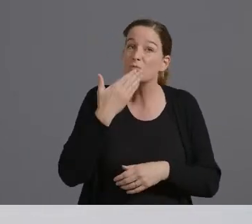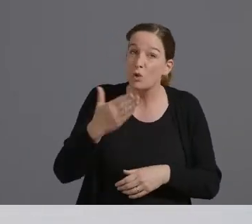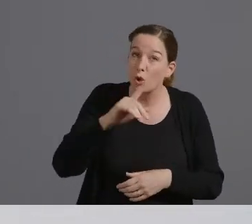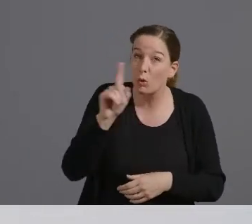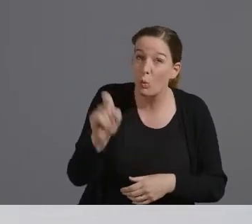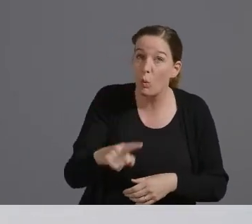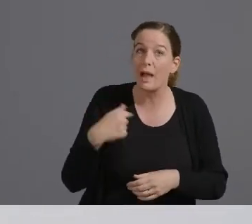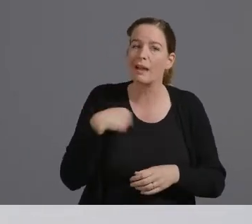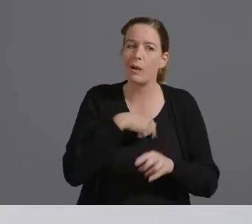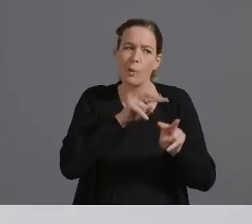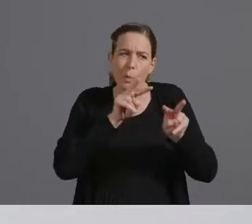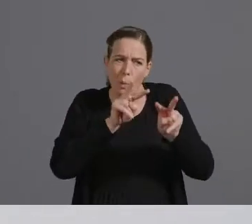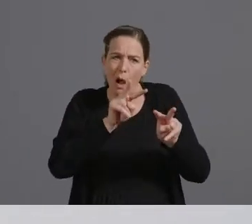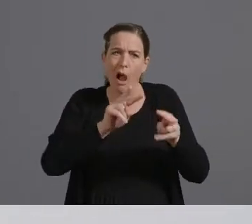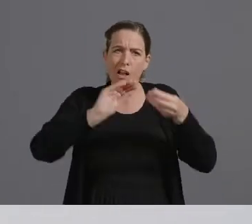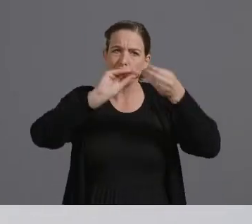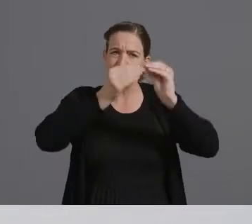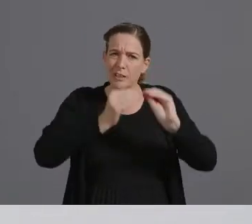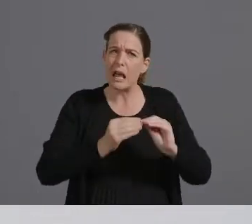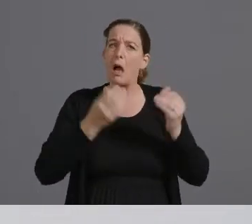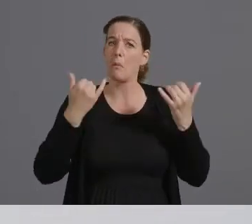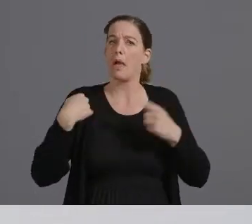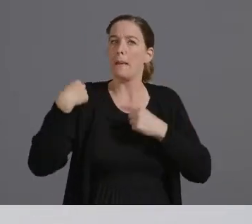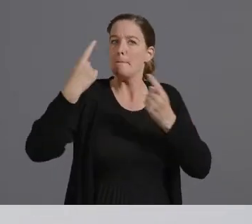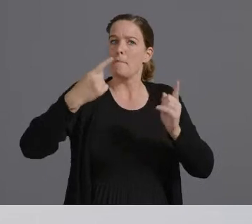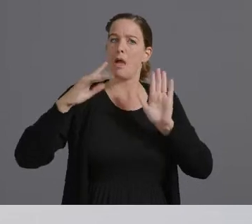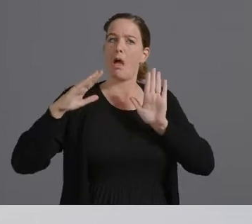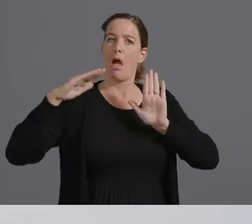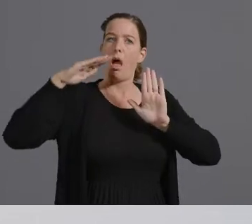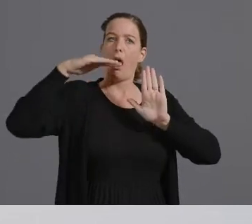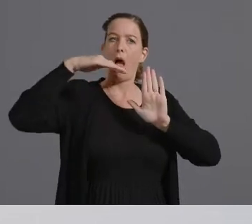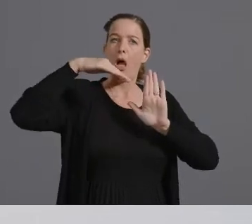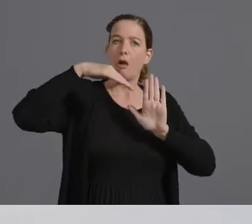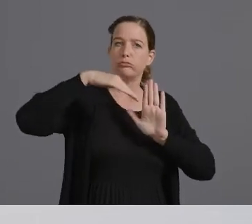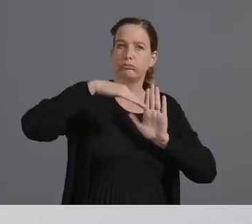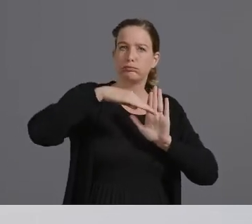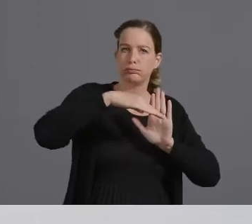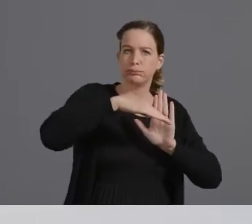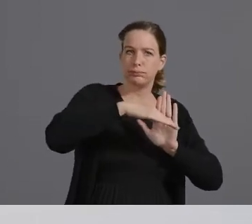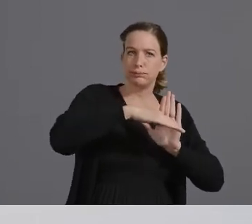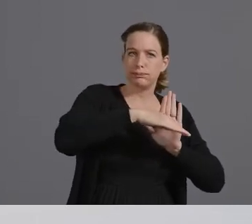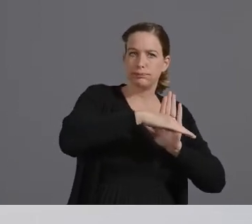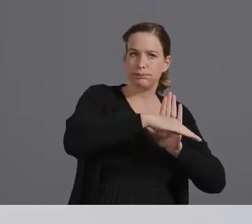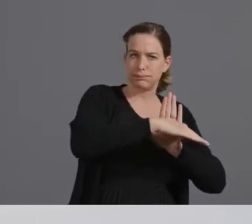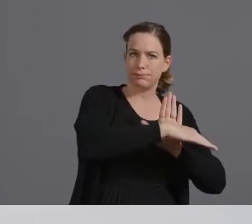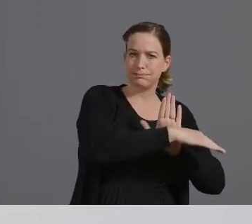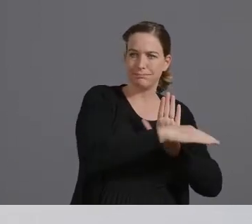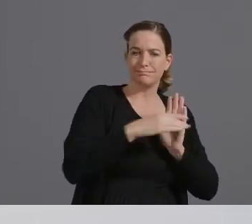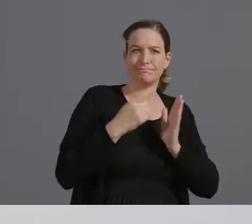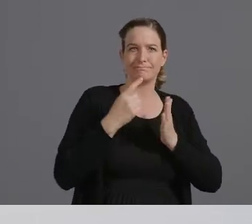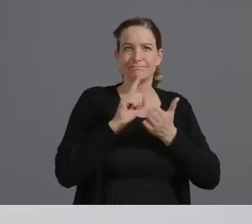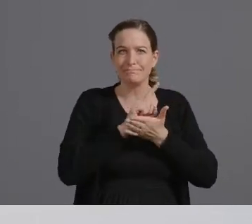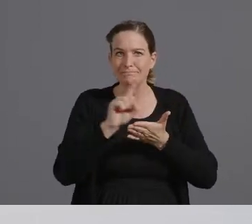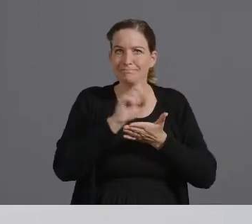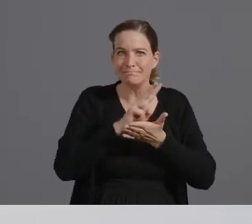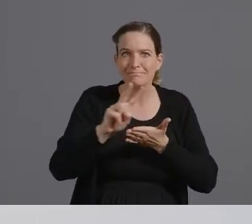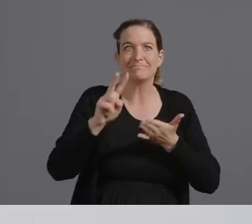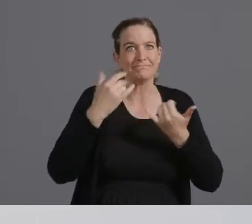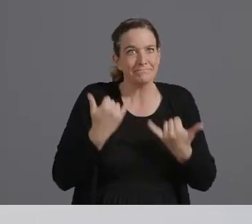right direction for quite a number of weeks now. When you look at our total percent positivity, we are